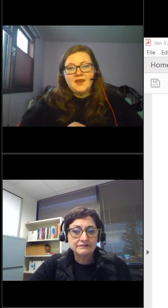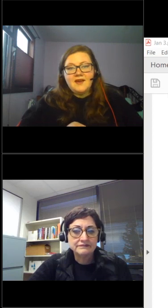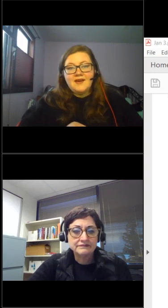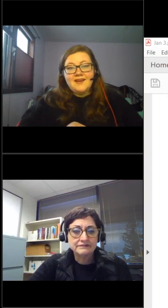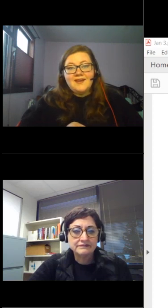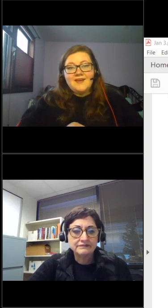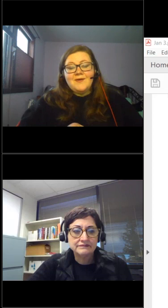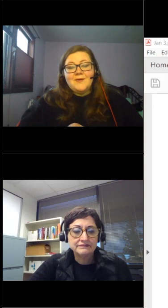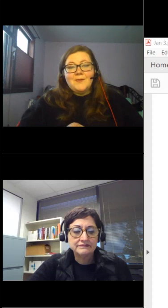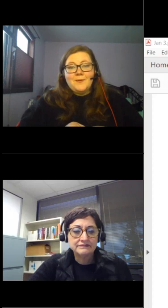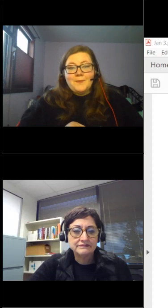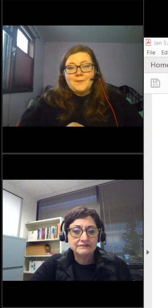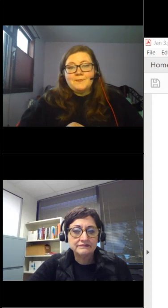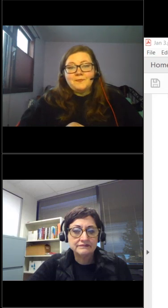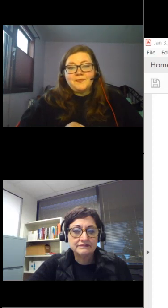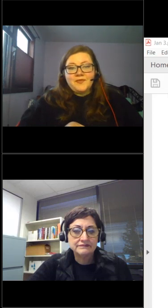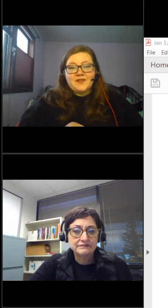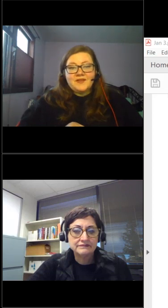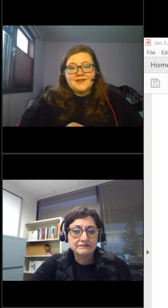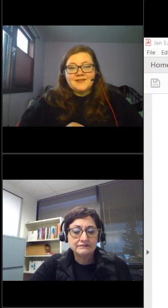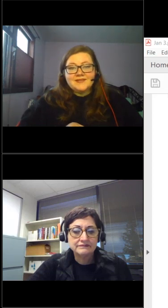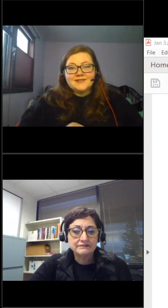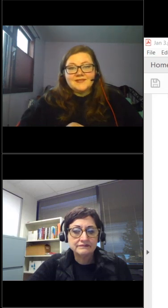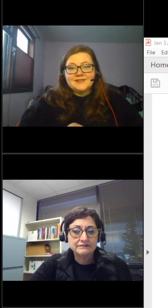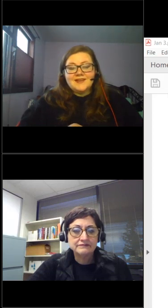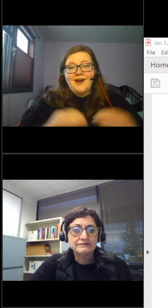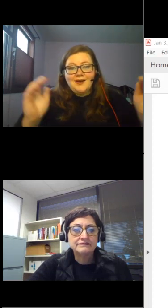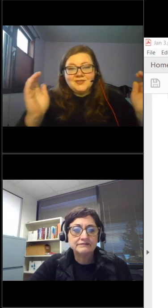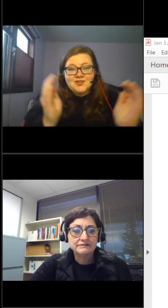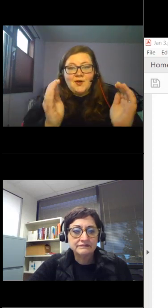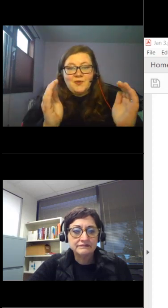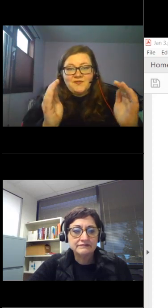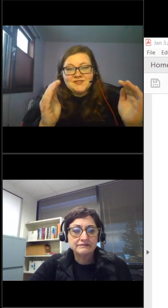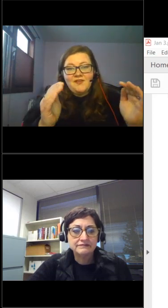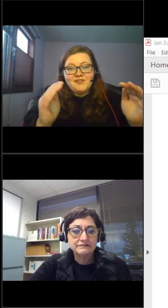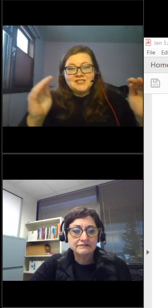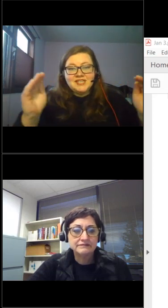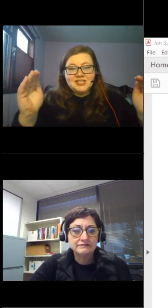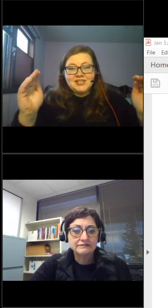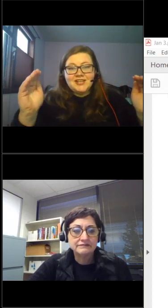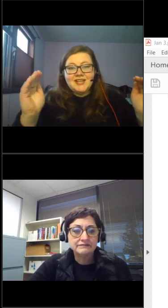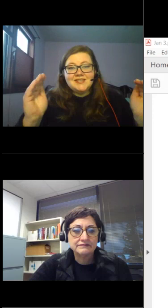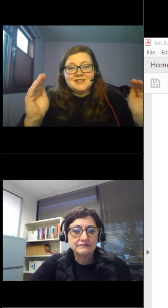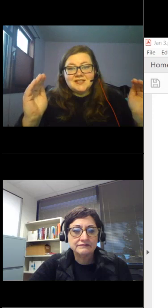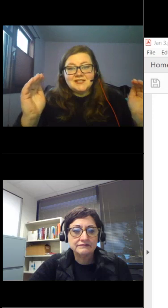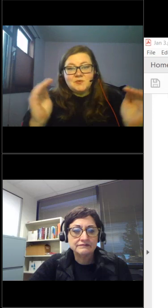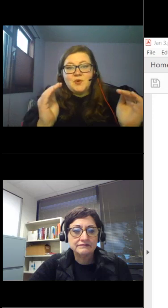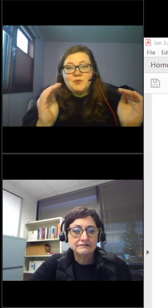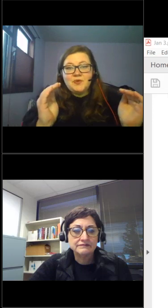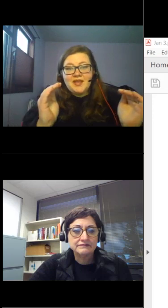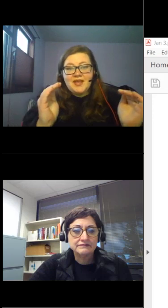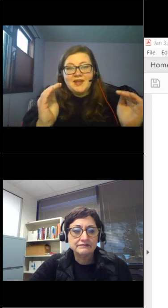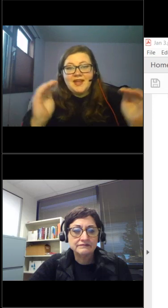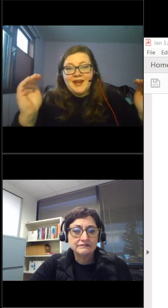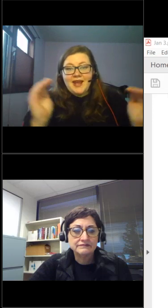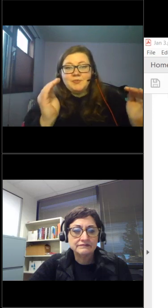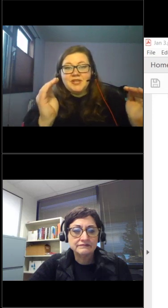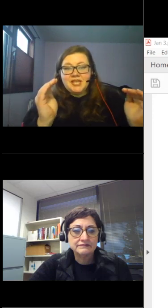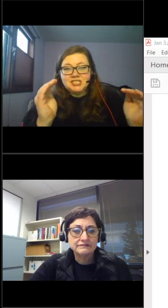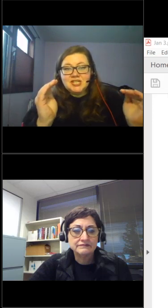what you guys mean by case notes, that probably might help us. Our scope of this conversation is the support plan